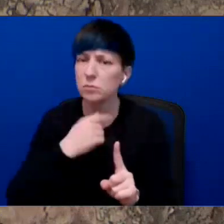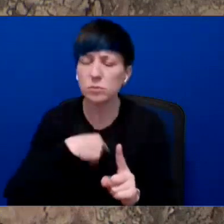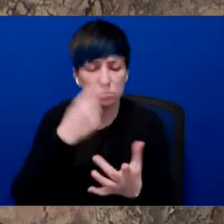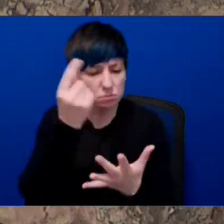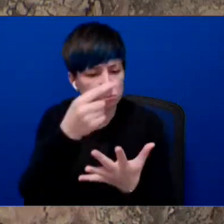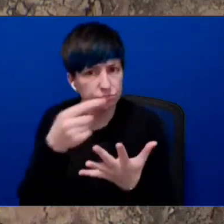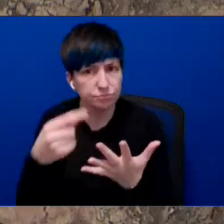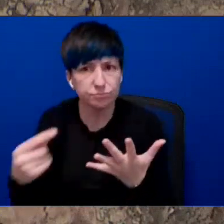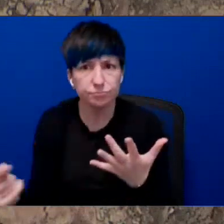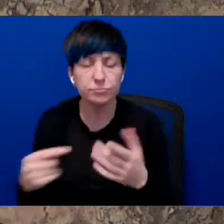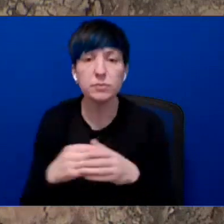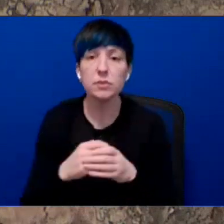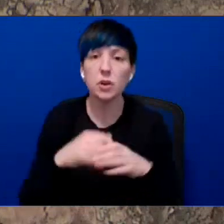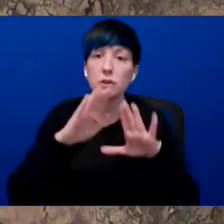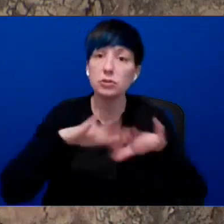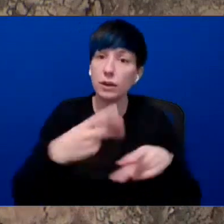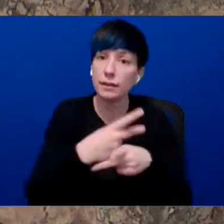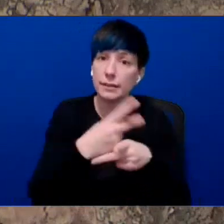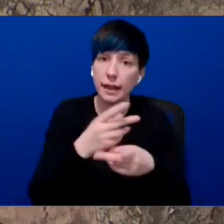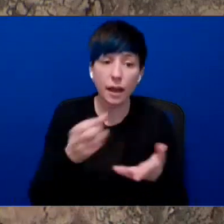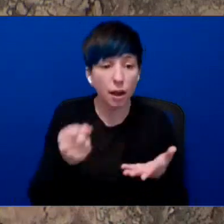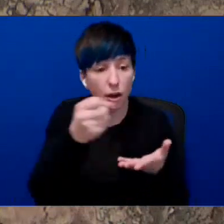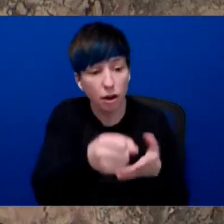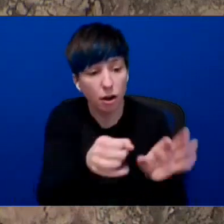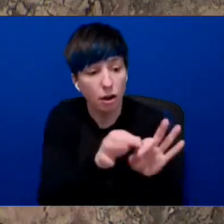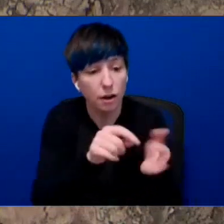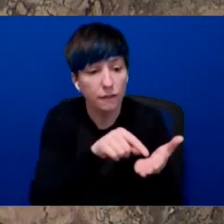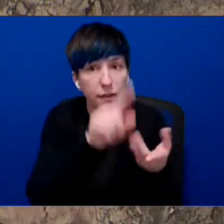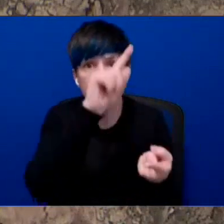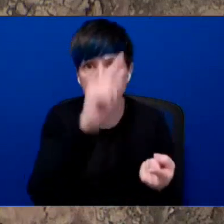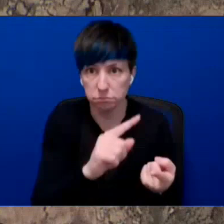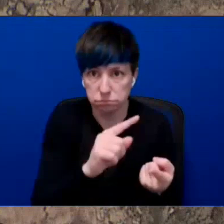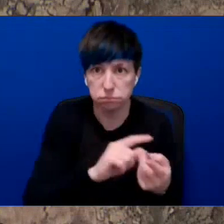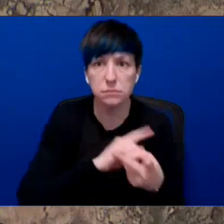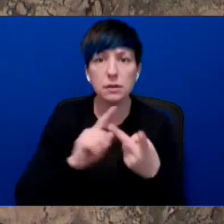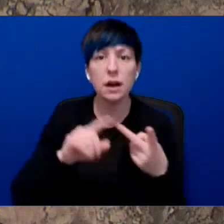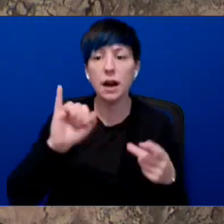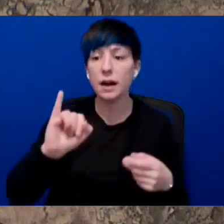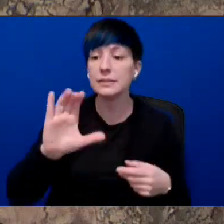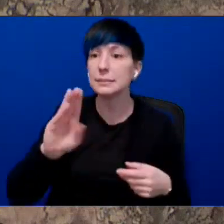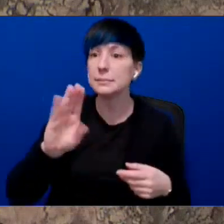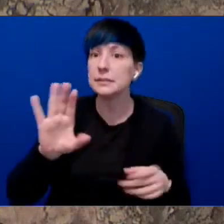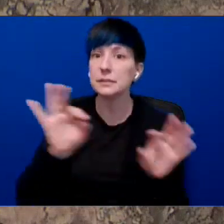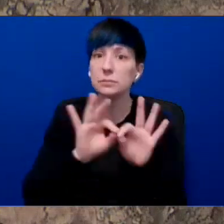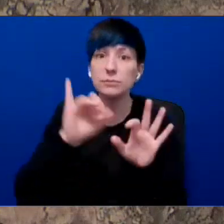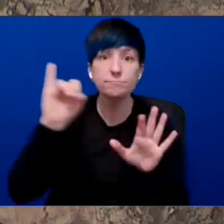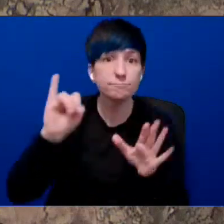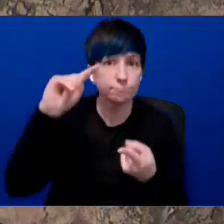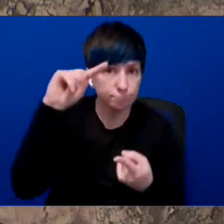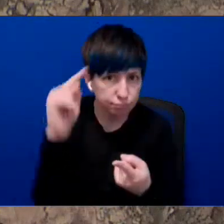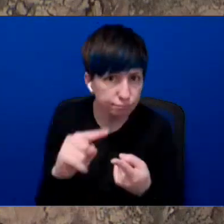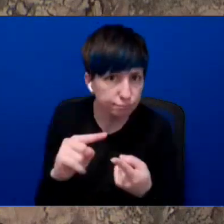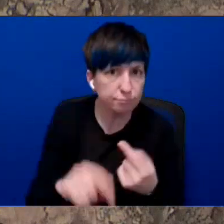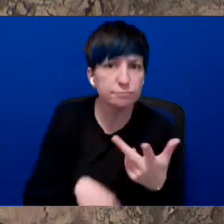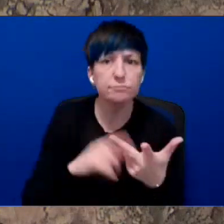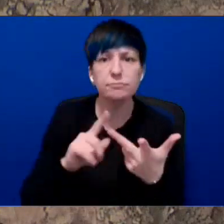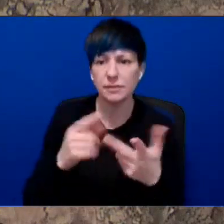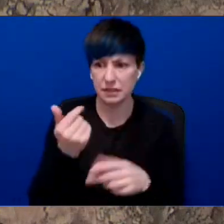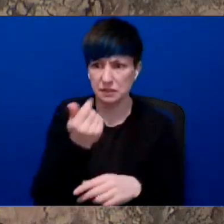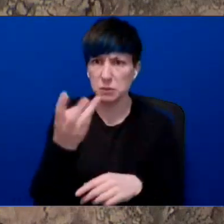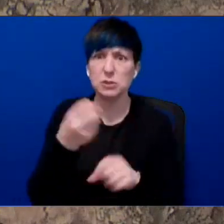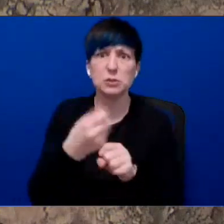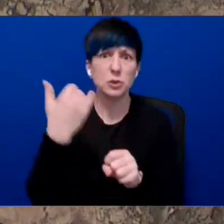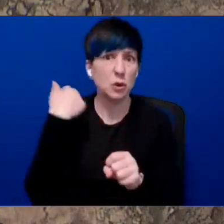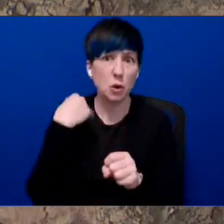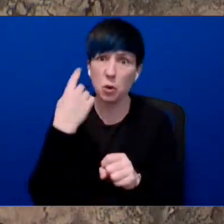childcare fees, reducing ICBC premiums, eliminating several years ago one of the biggest tax cuts